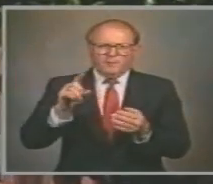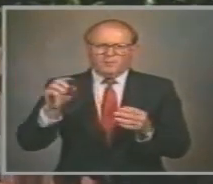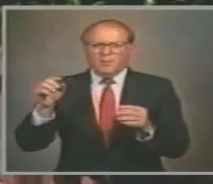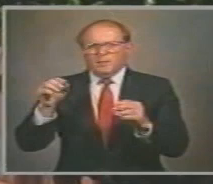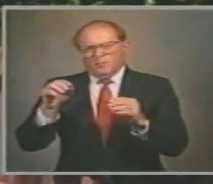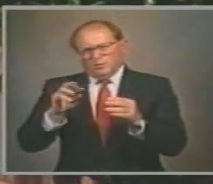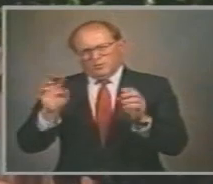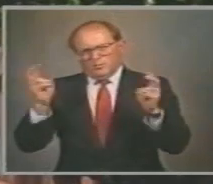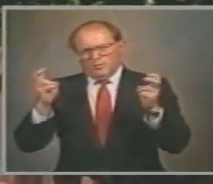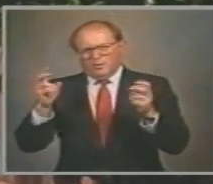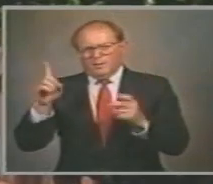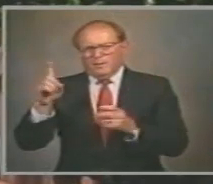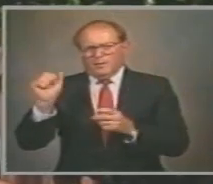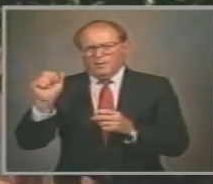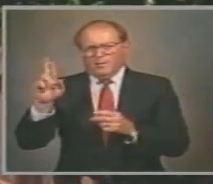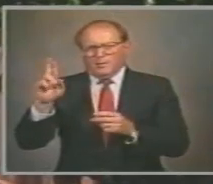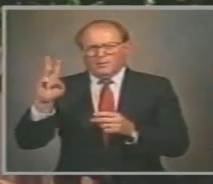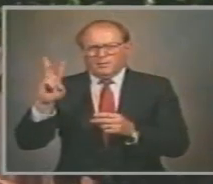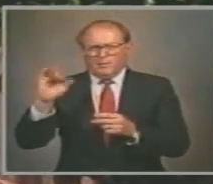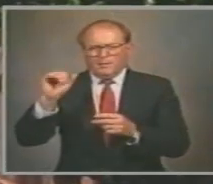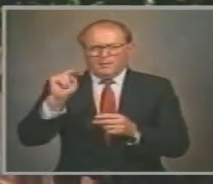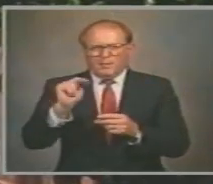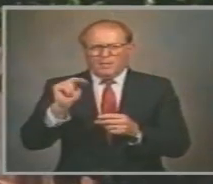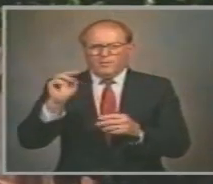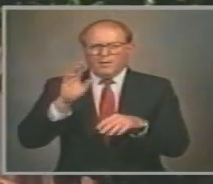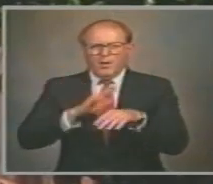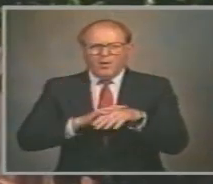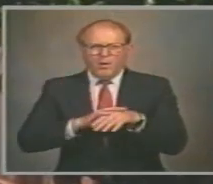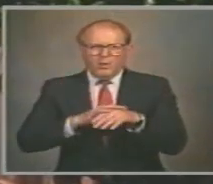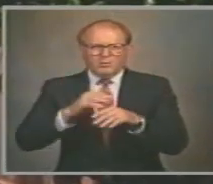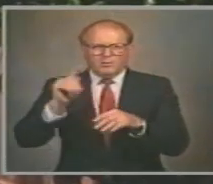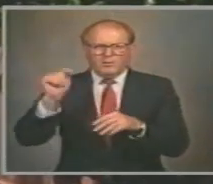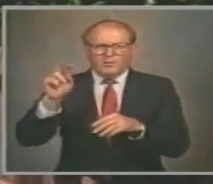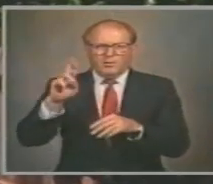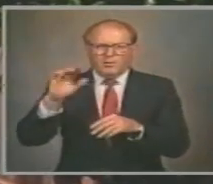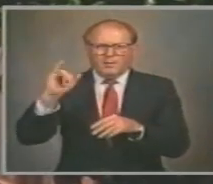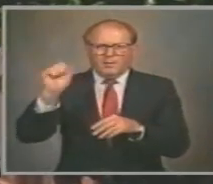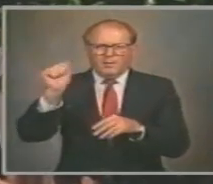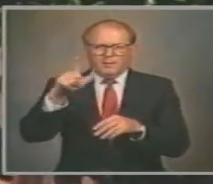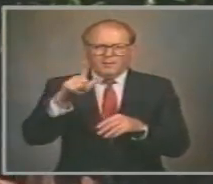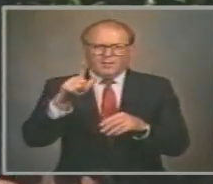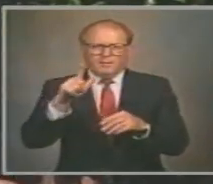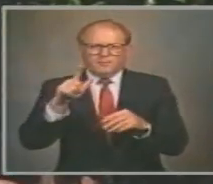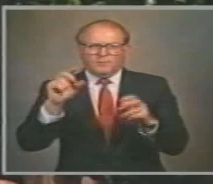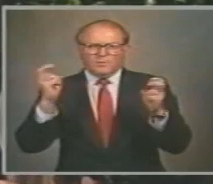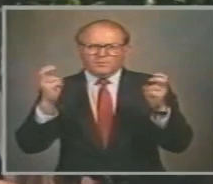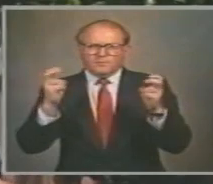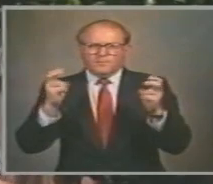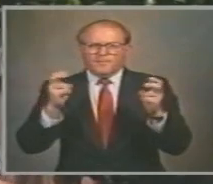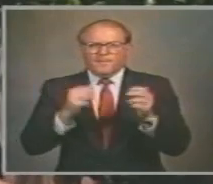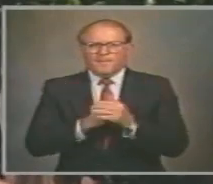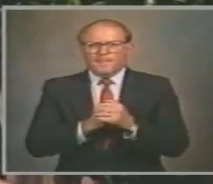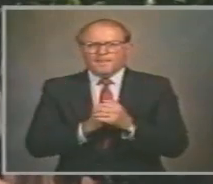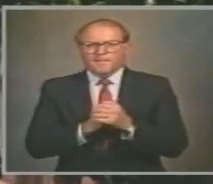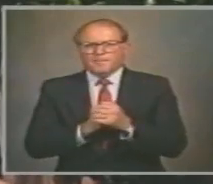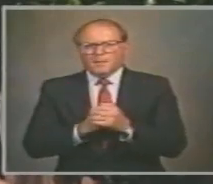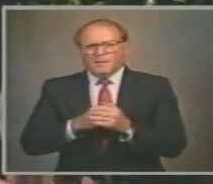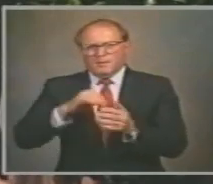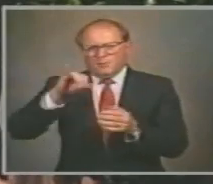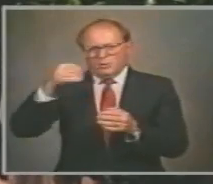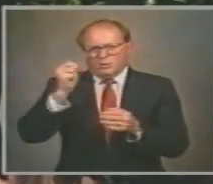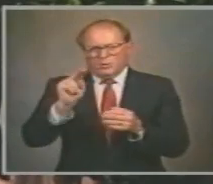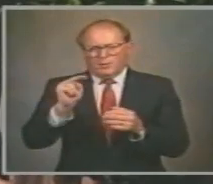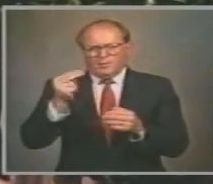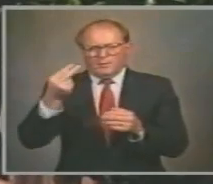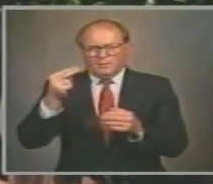on Trial" by Philip E. Johnson, a Berkeley law professor specializing in the logic of arguments. Johnson has